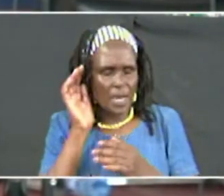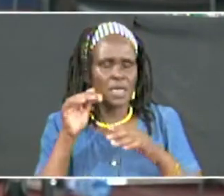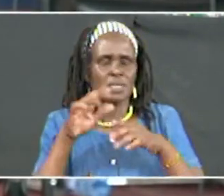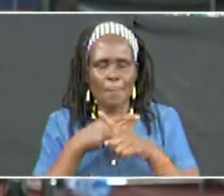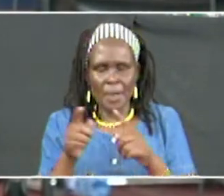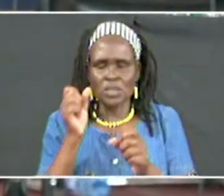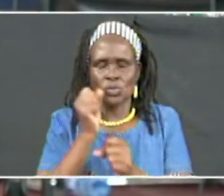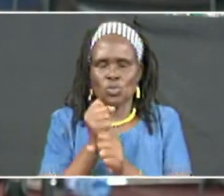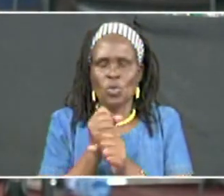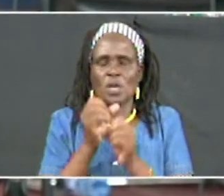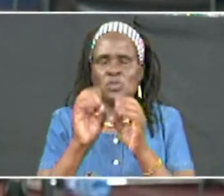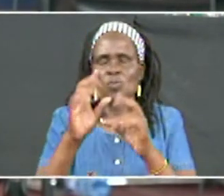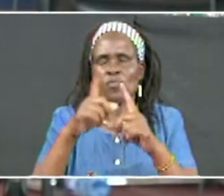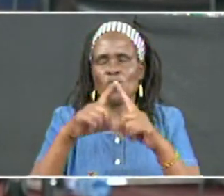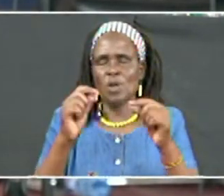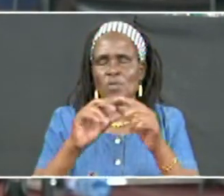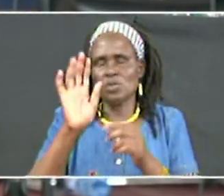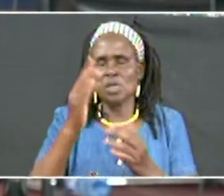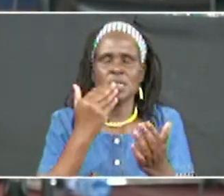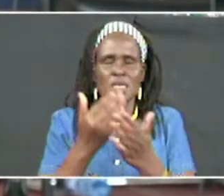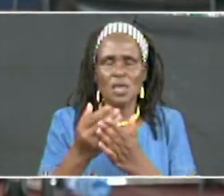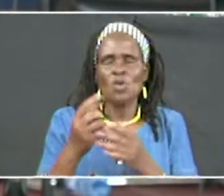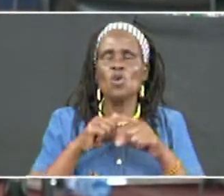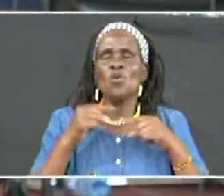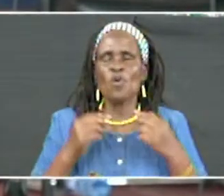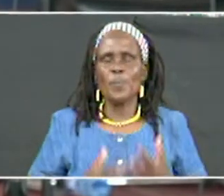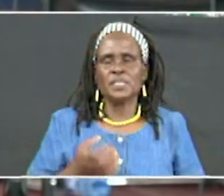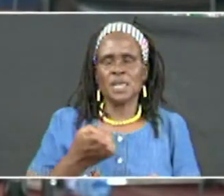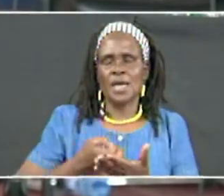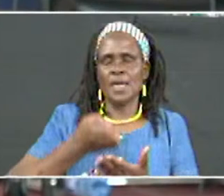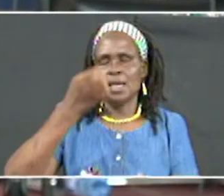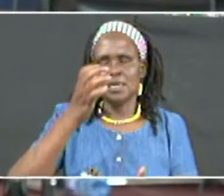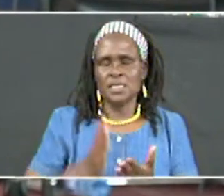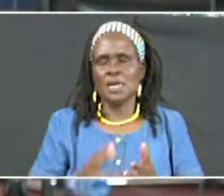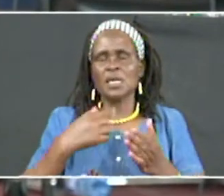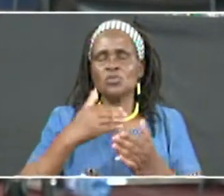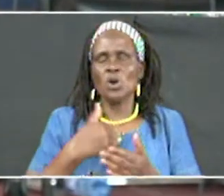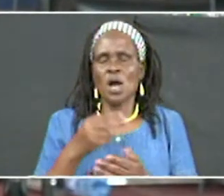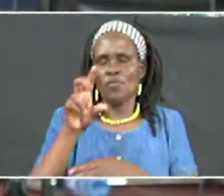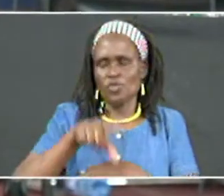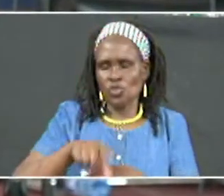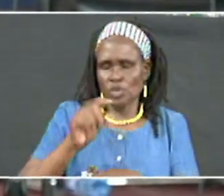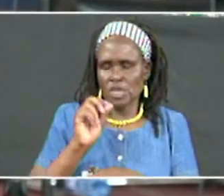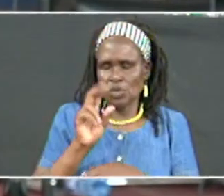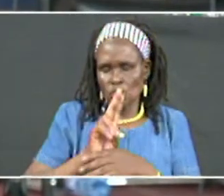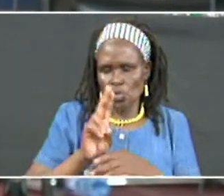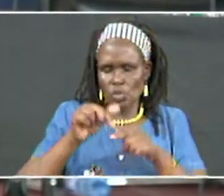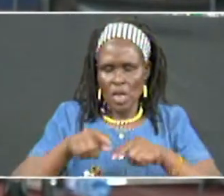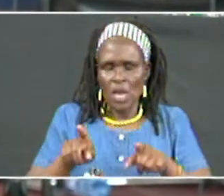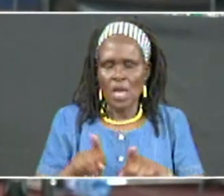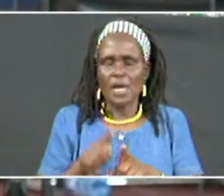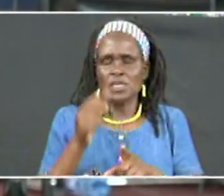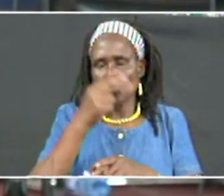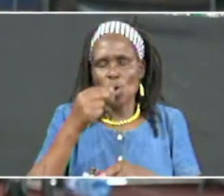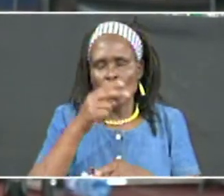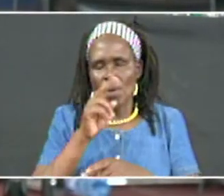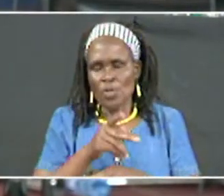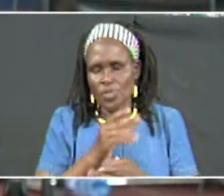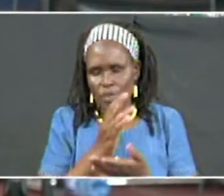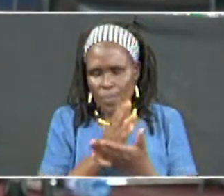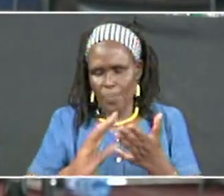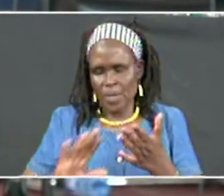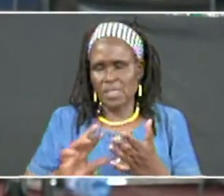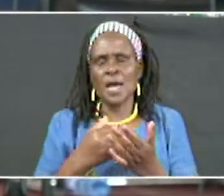word. I thank you for Pastor Elijah that you have chosen to use today as your mouthpiece. I pray that, Lord, you will speak to